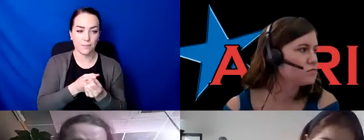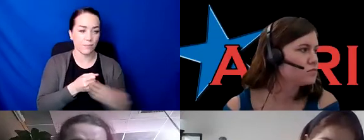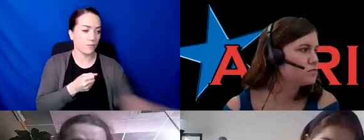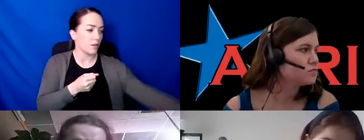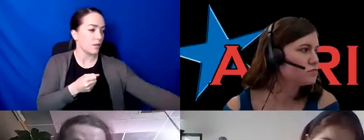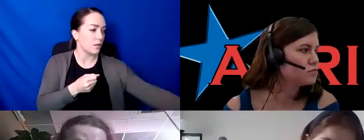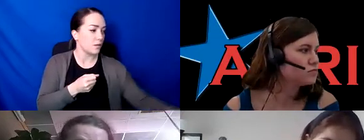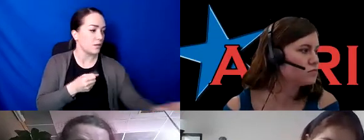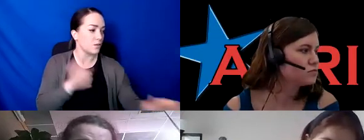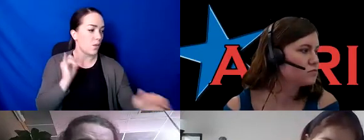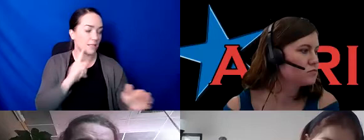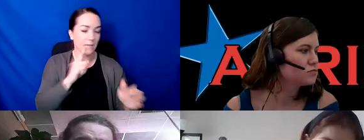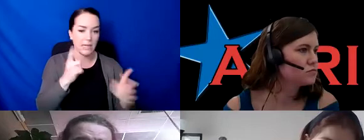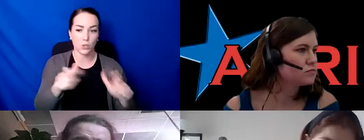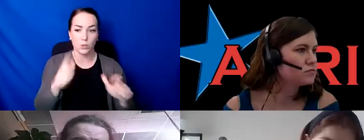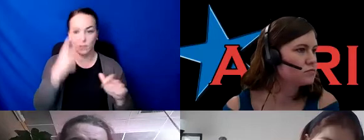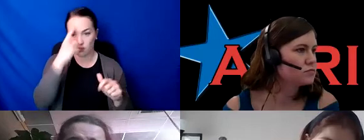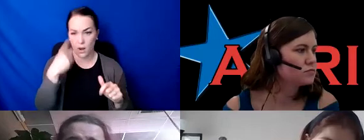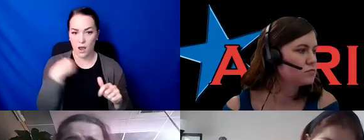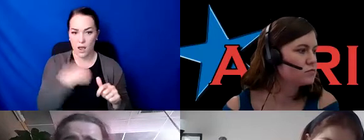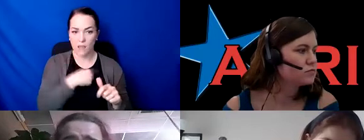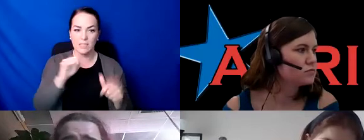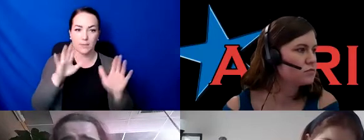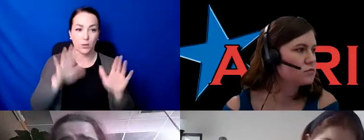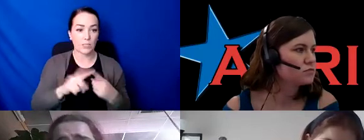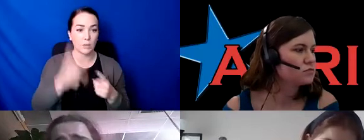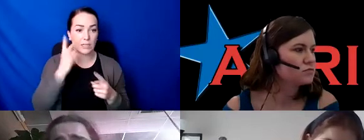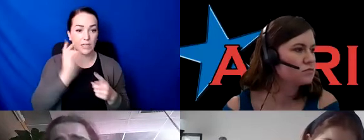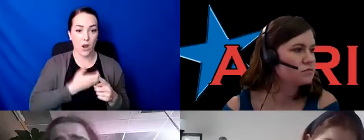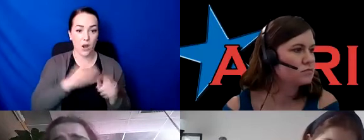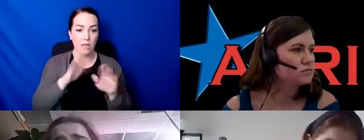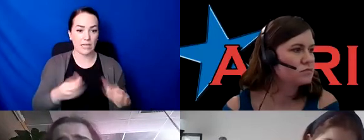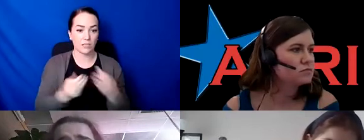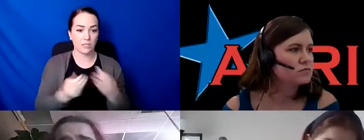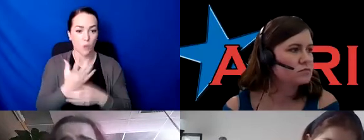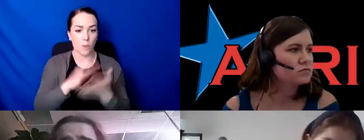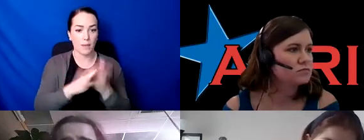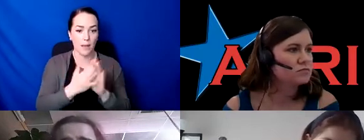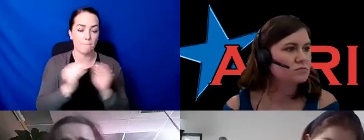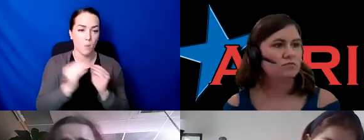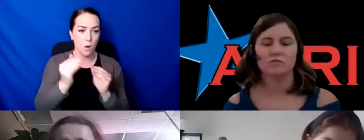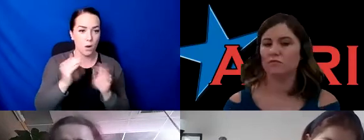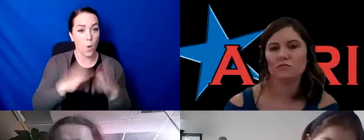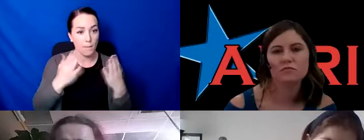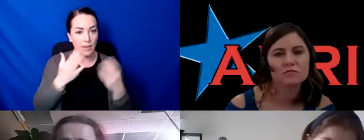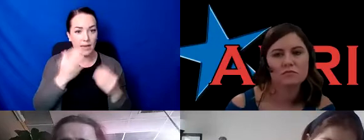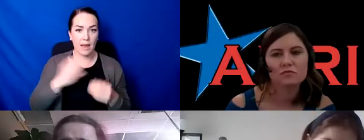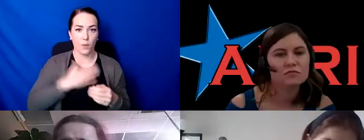a huge thing for us, and it's been great to kind of see our kids grow and be more open and willing to